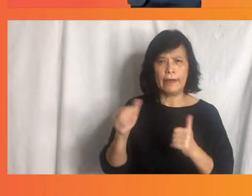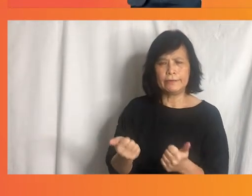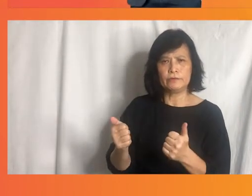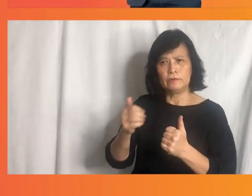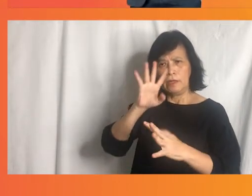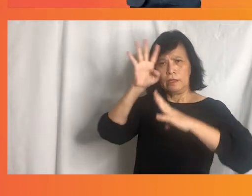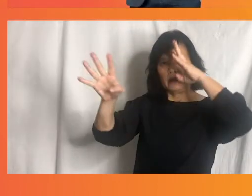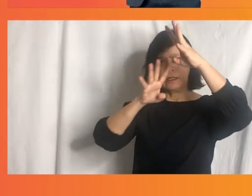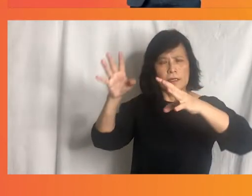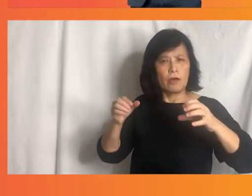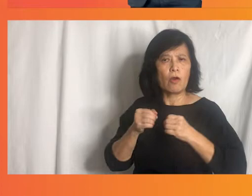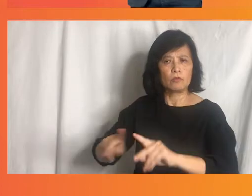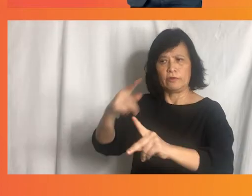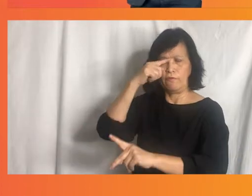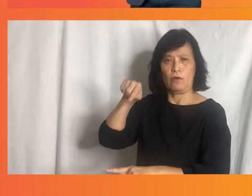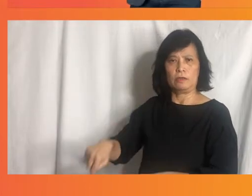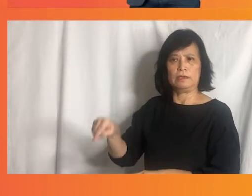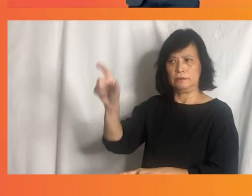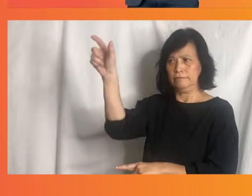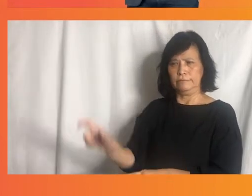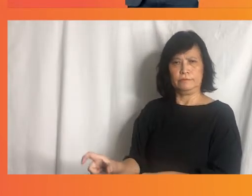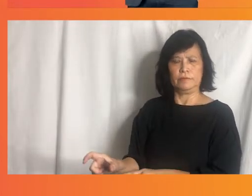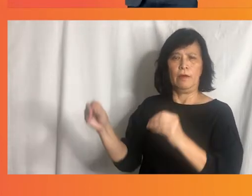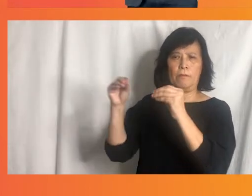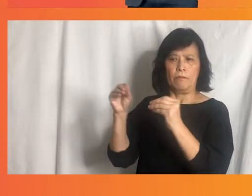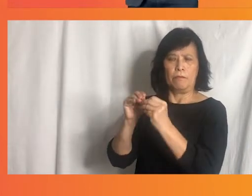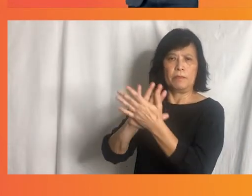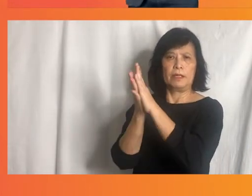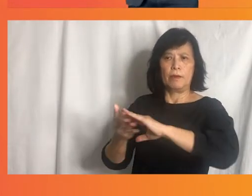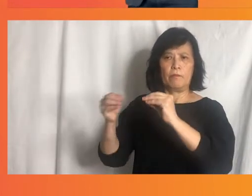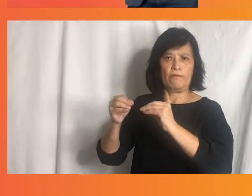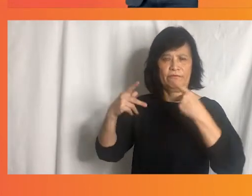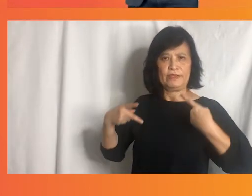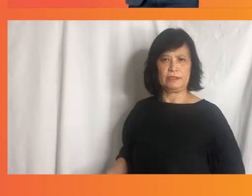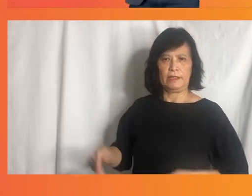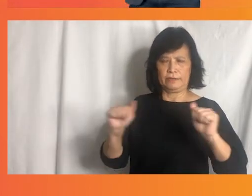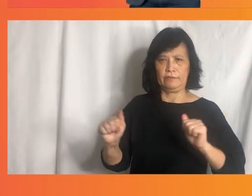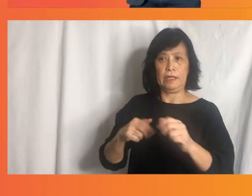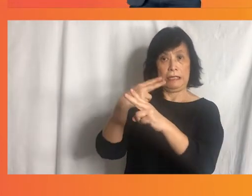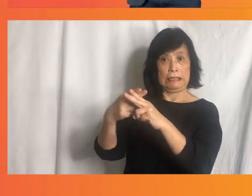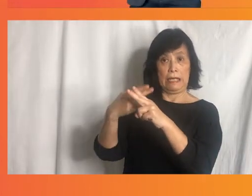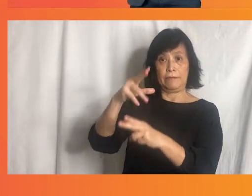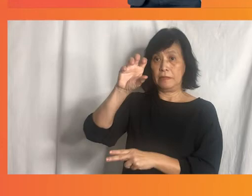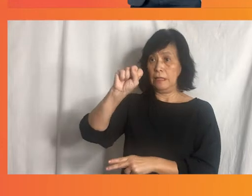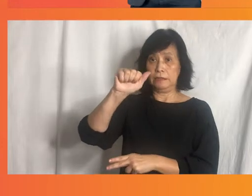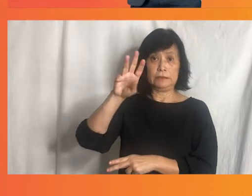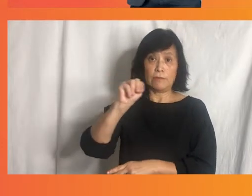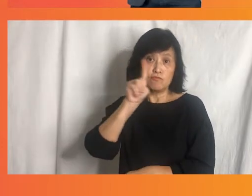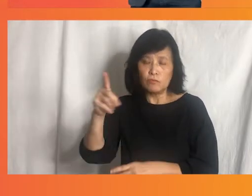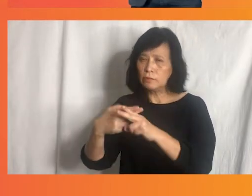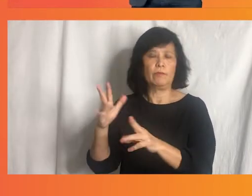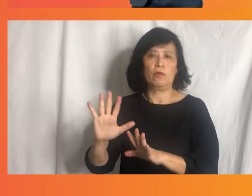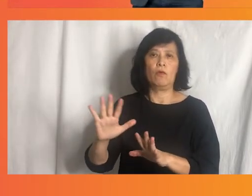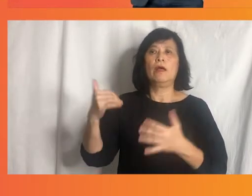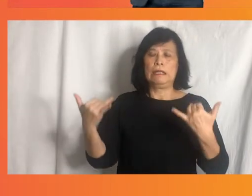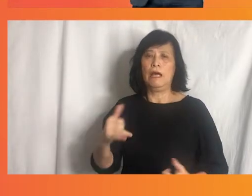create opportunities for this child to be more physically active. Sam, not his real name, is currently 19